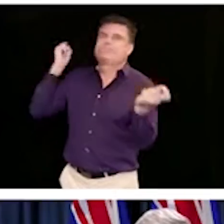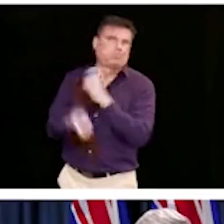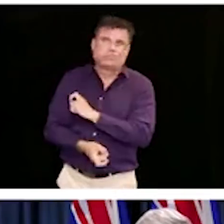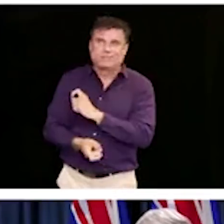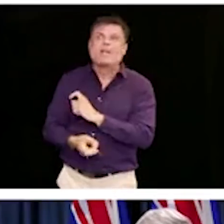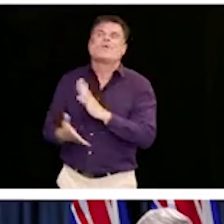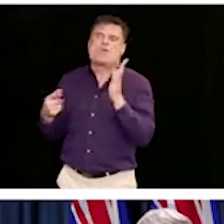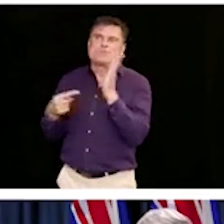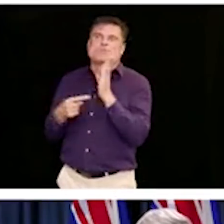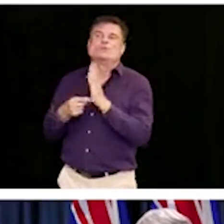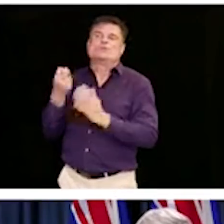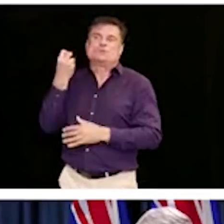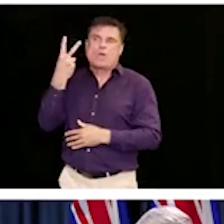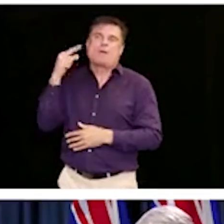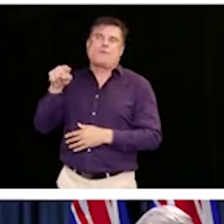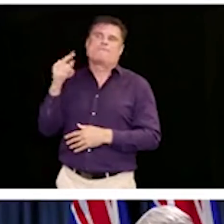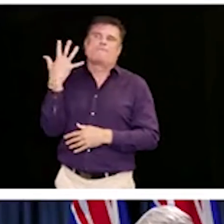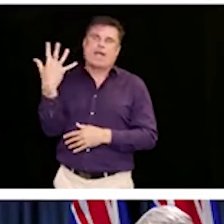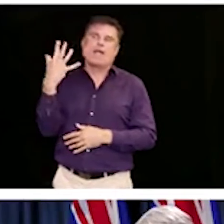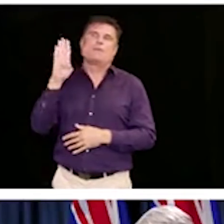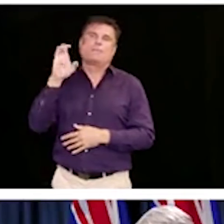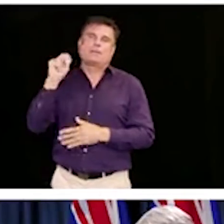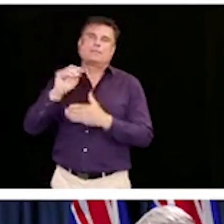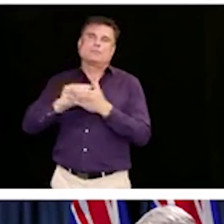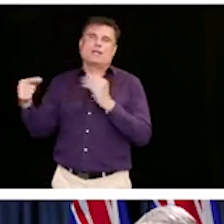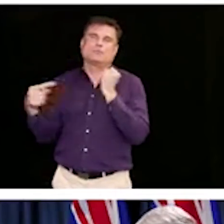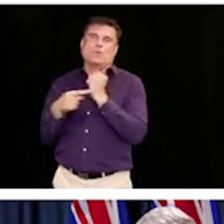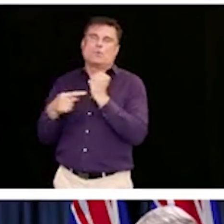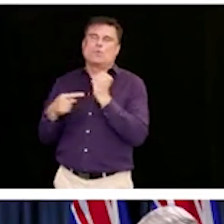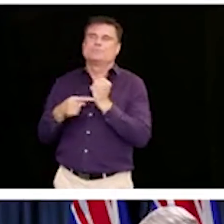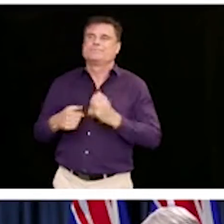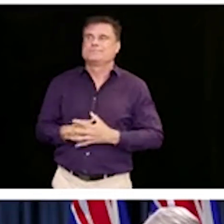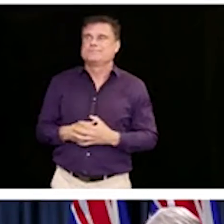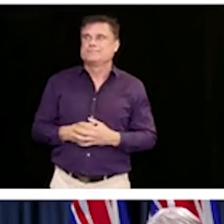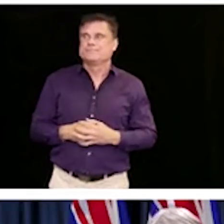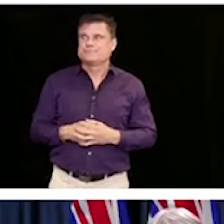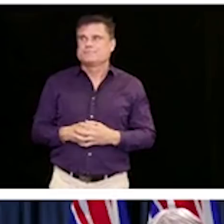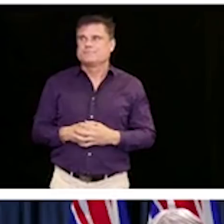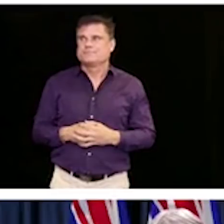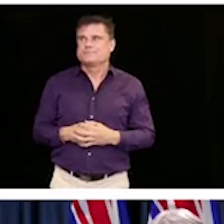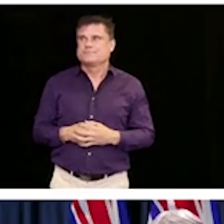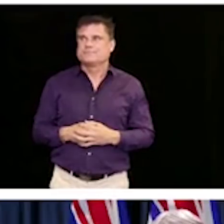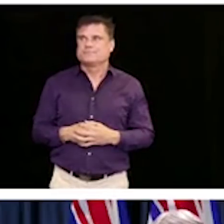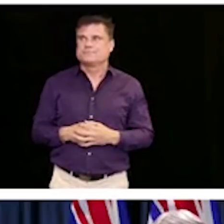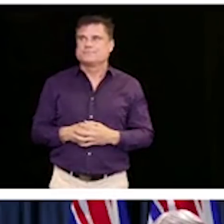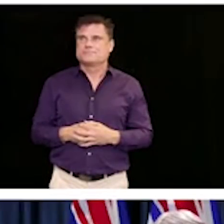at $12.5 billion for 2021. Next slide.